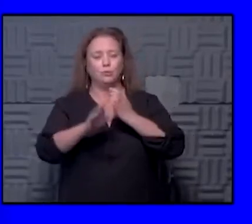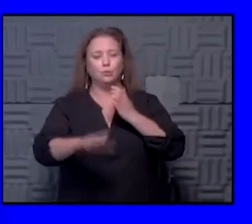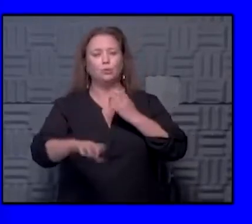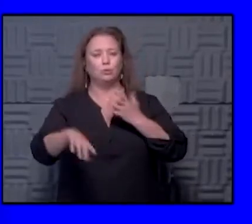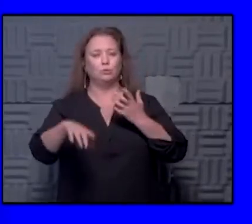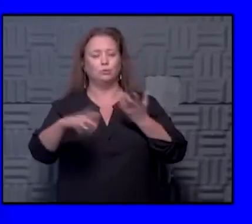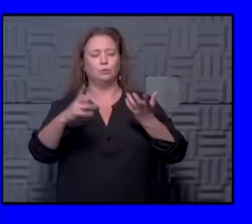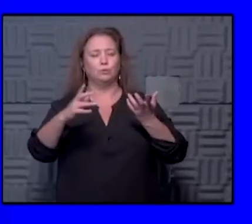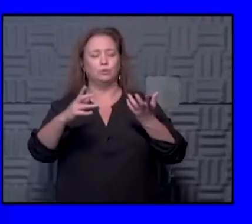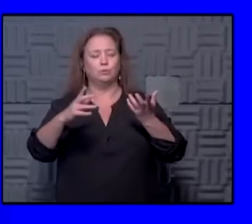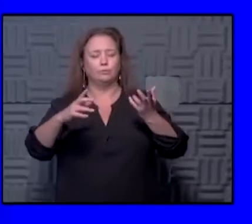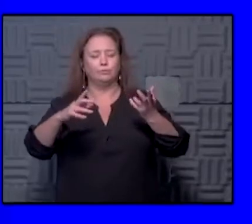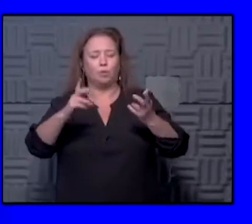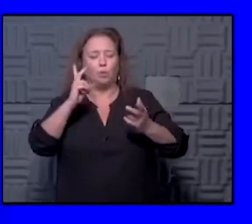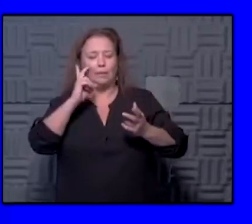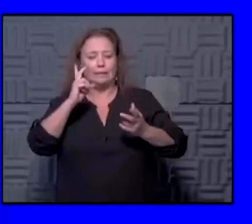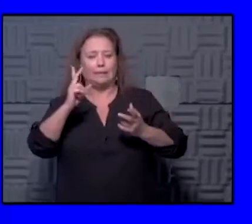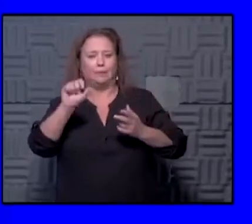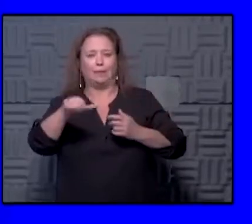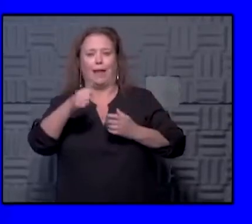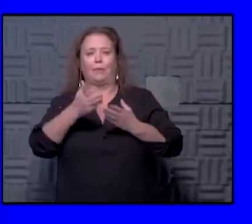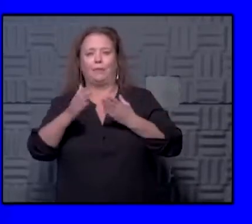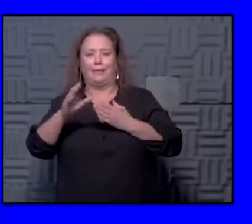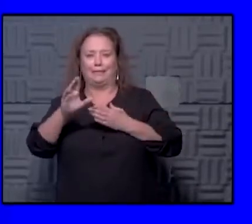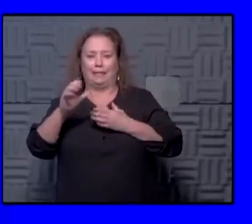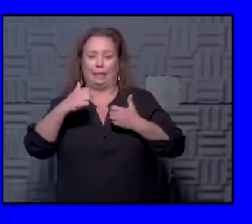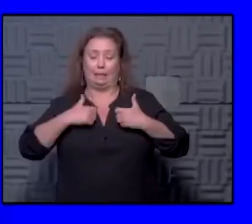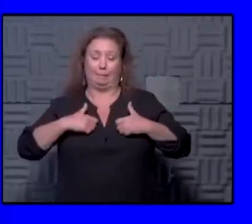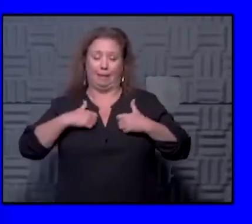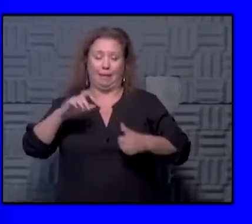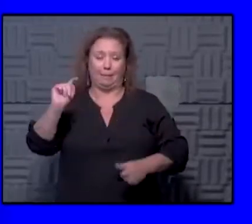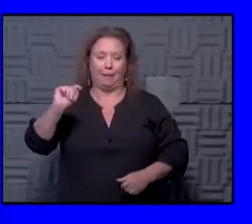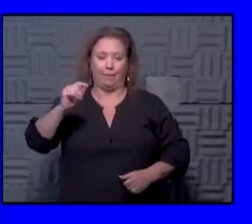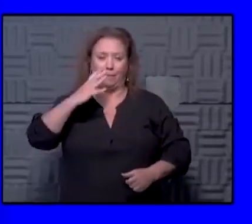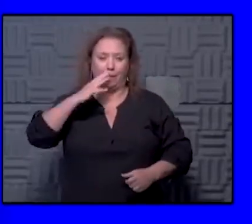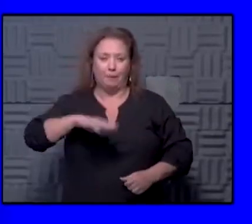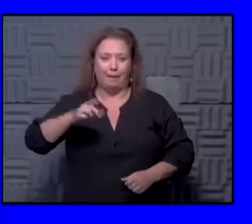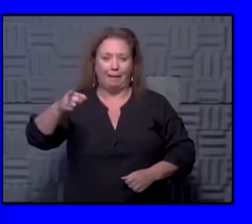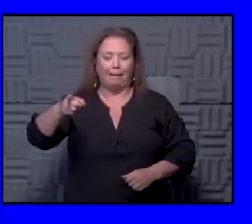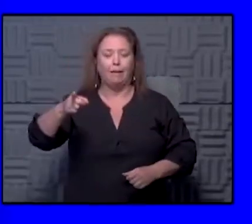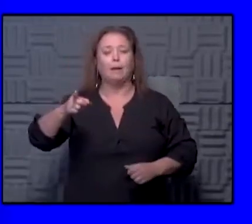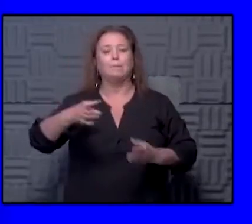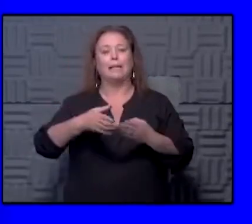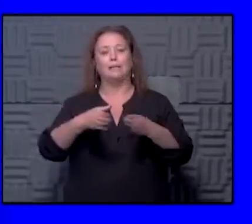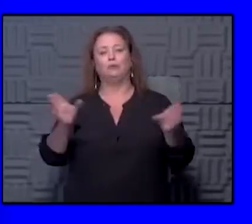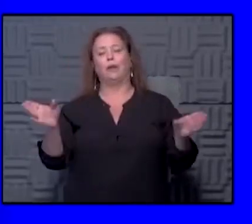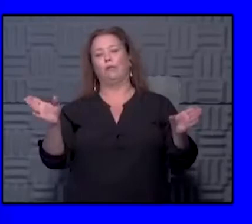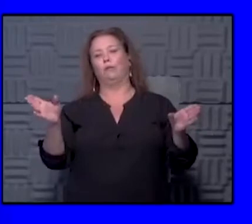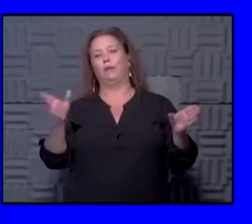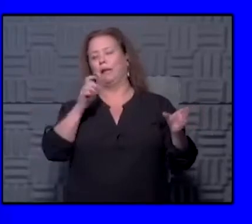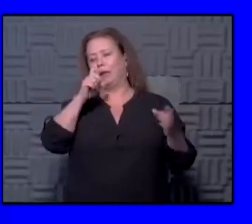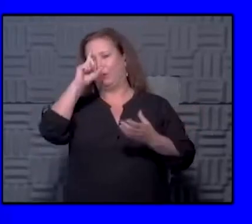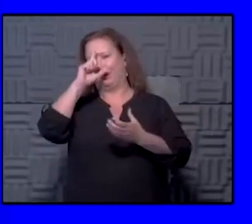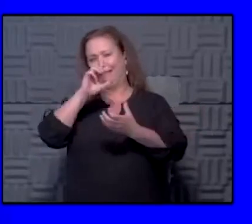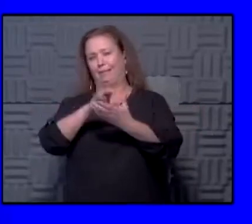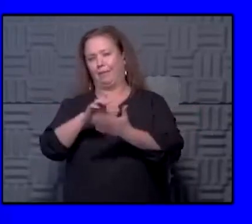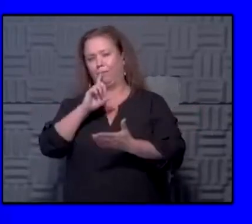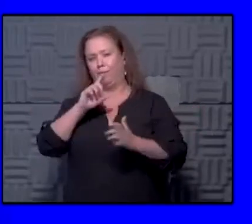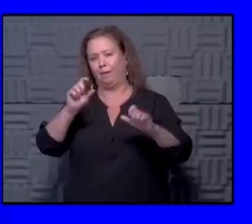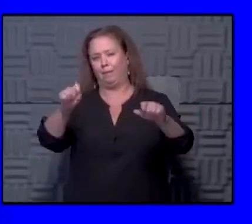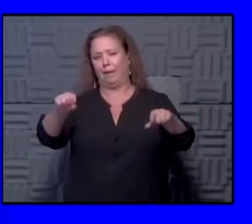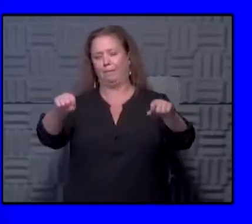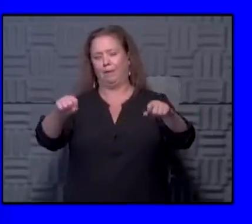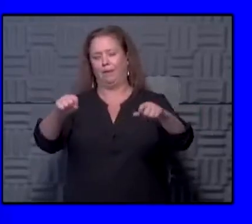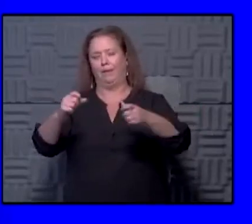So we know there's a lot of other stuff in the bathroom that are bad too. But in general, I don't believe that they've really been able